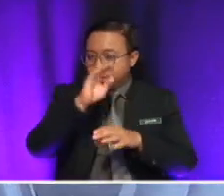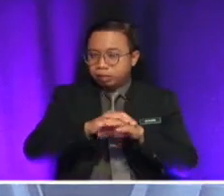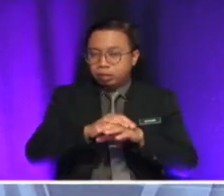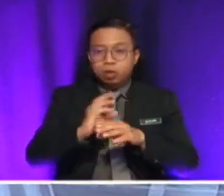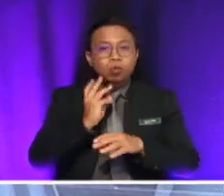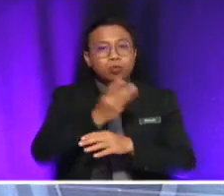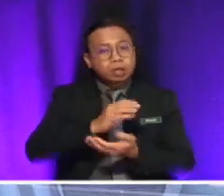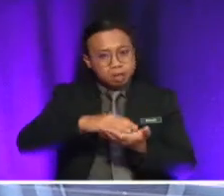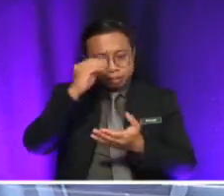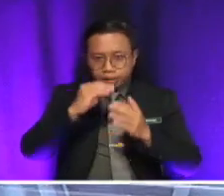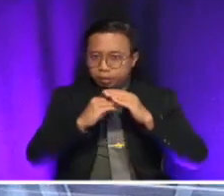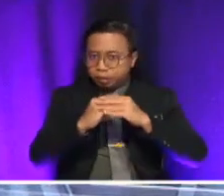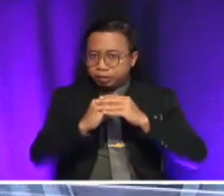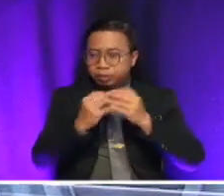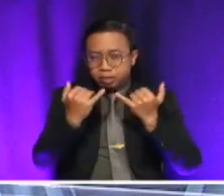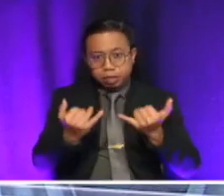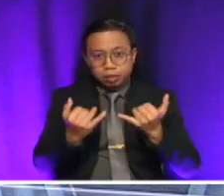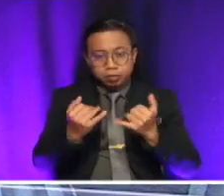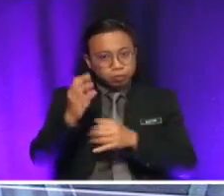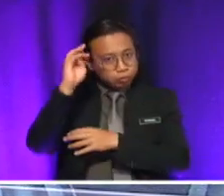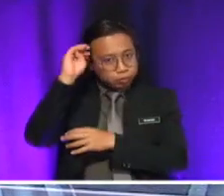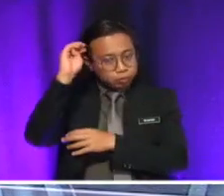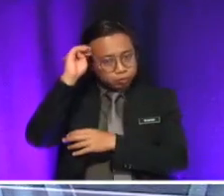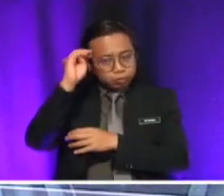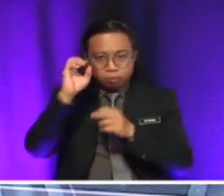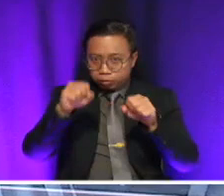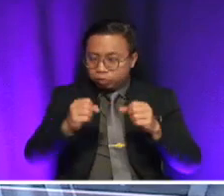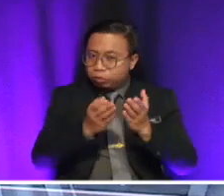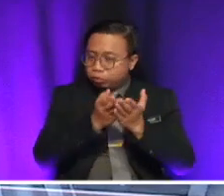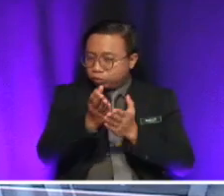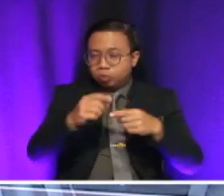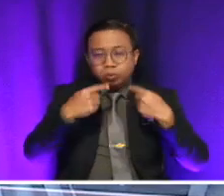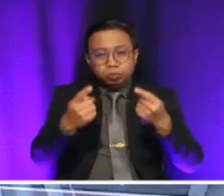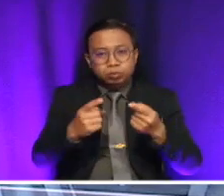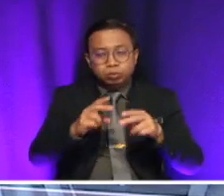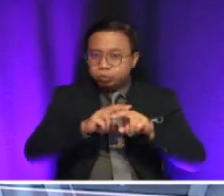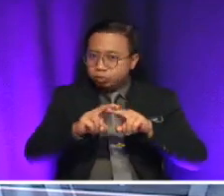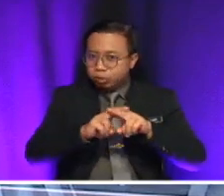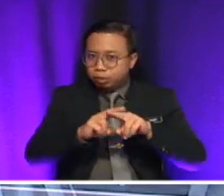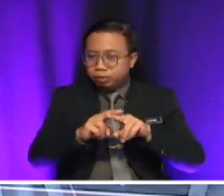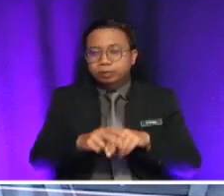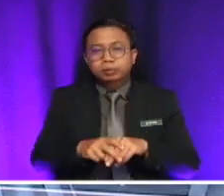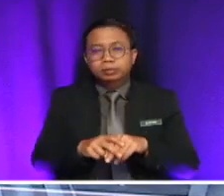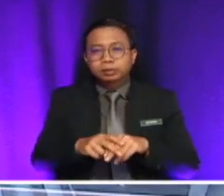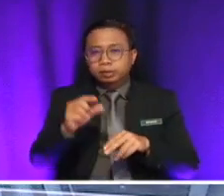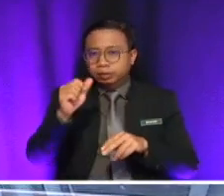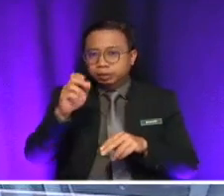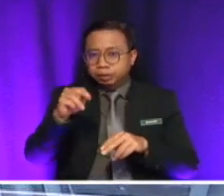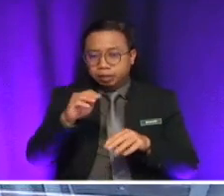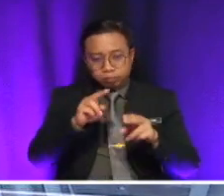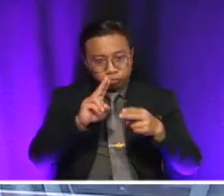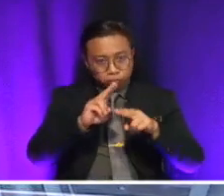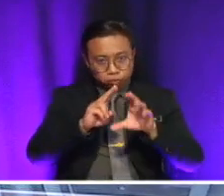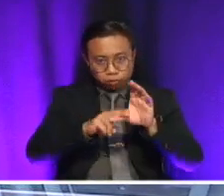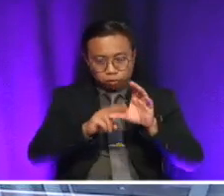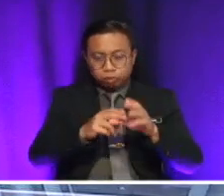learning Bahasa Inggeris. And now, Mr. Mohana, when you go on a train, you have to always fill in the gaps in between the seats, so everyone else